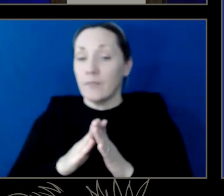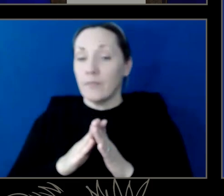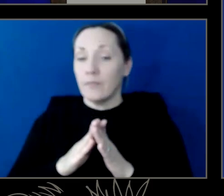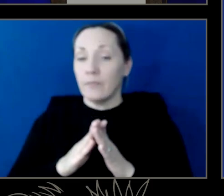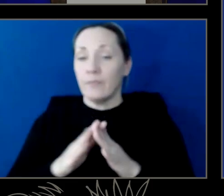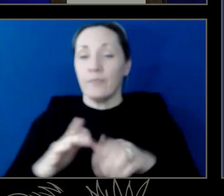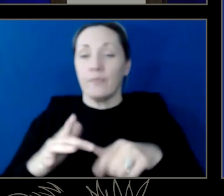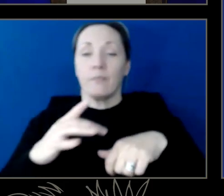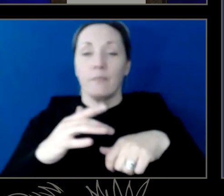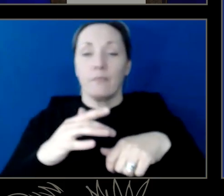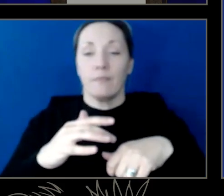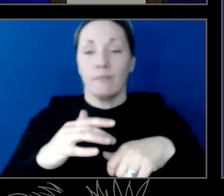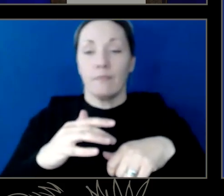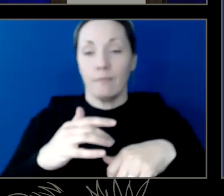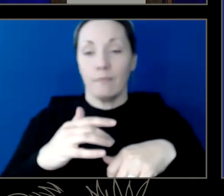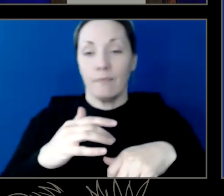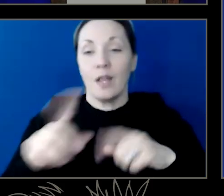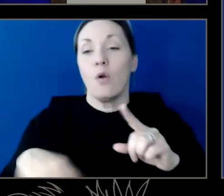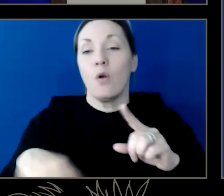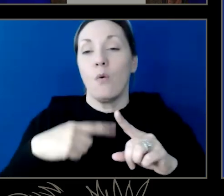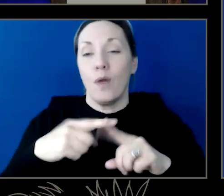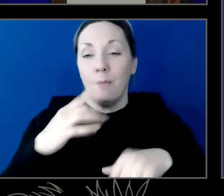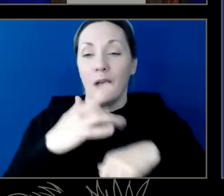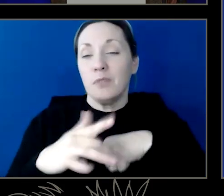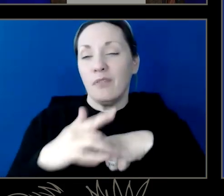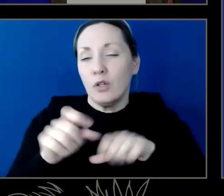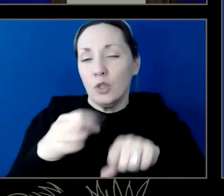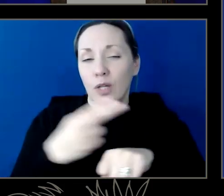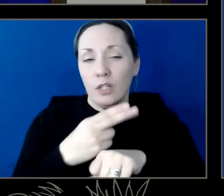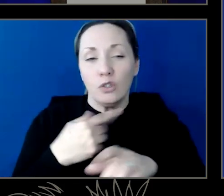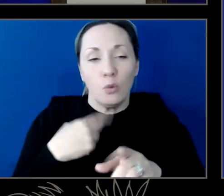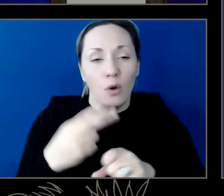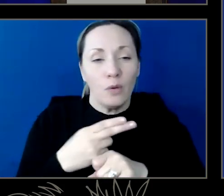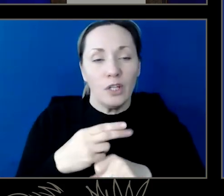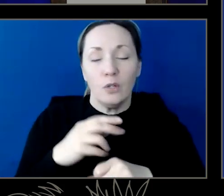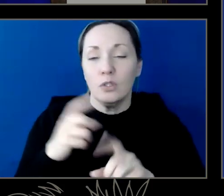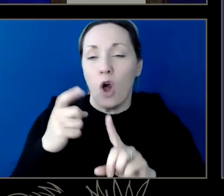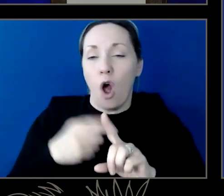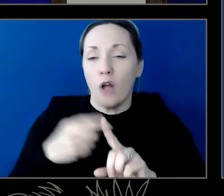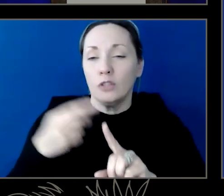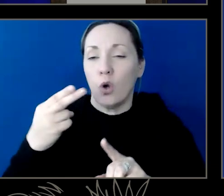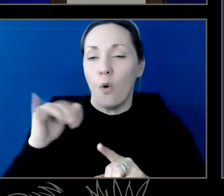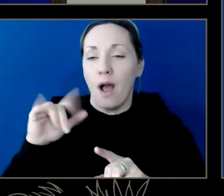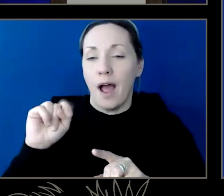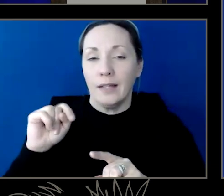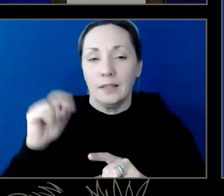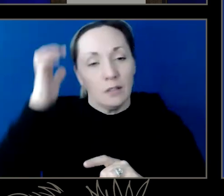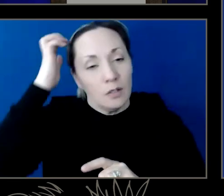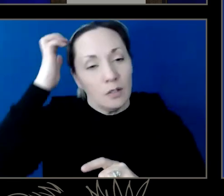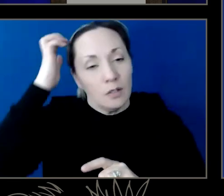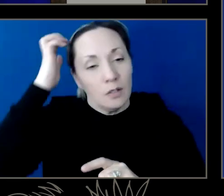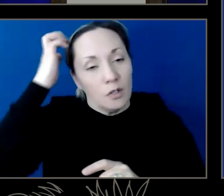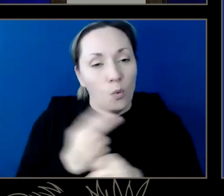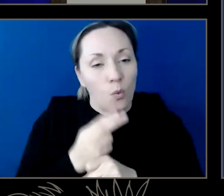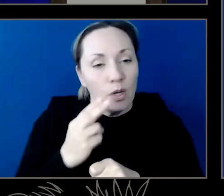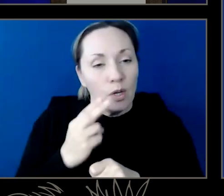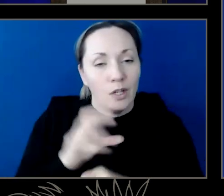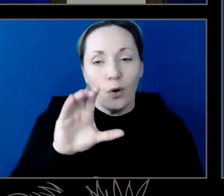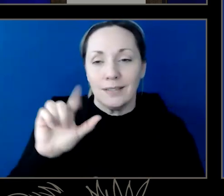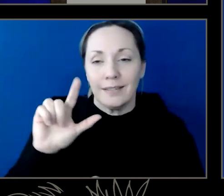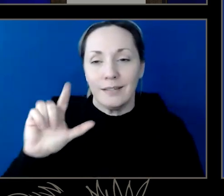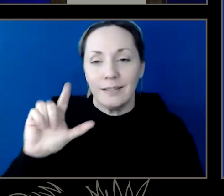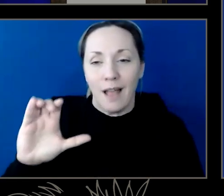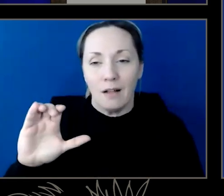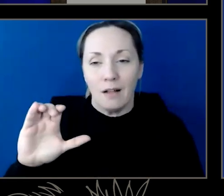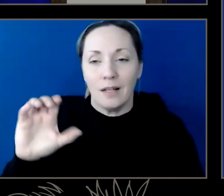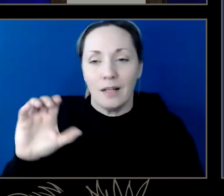So if you want to animate your height in CSS, we do that using a feature called calc size. Calc size is basically the CSS equivalent